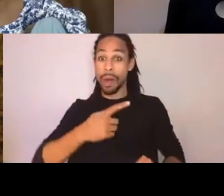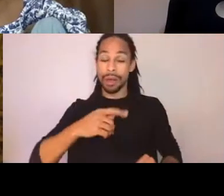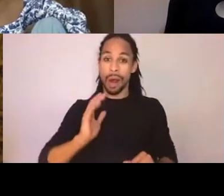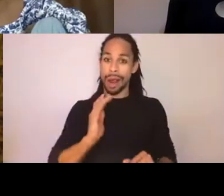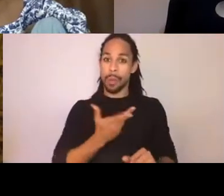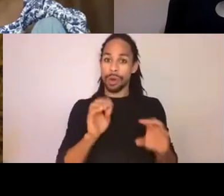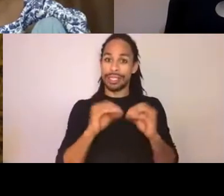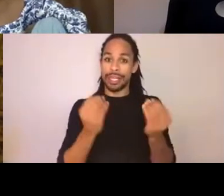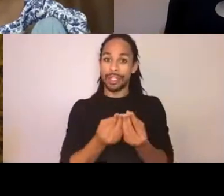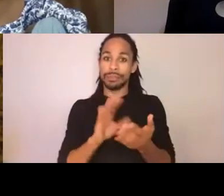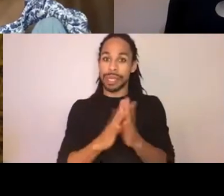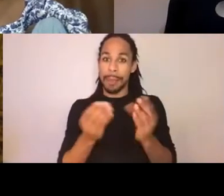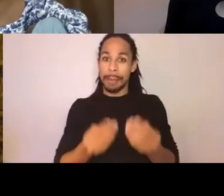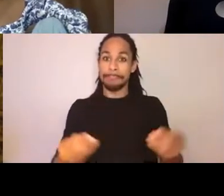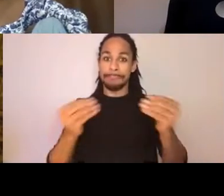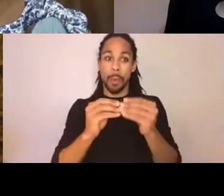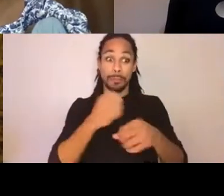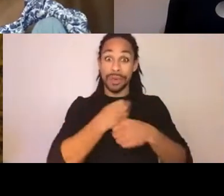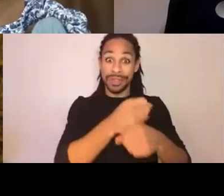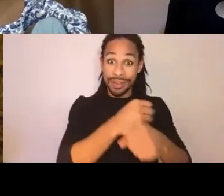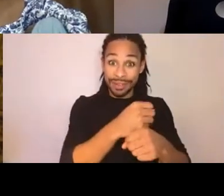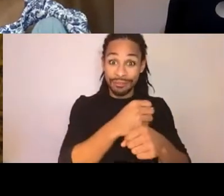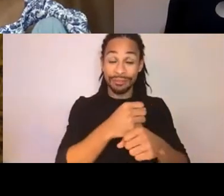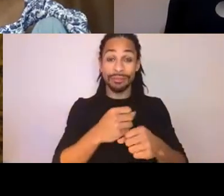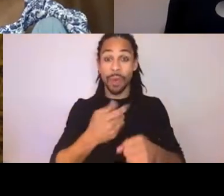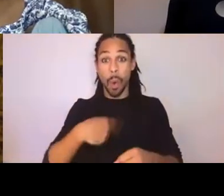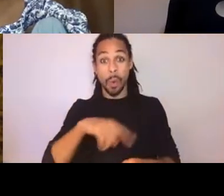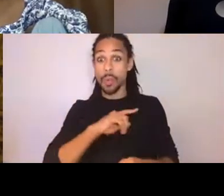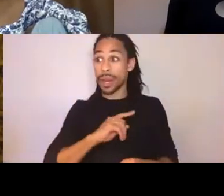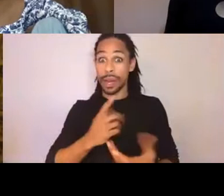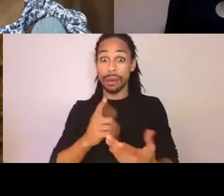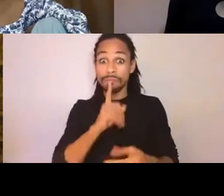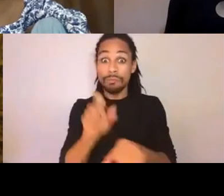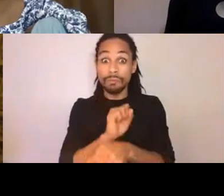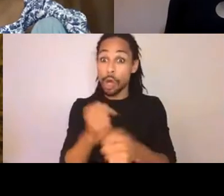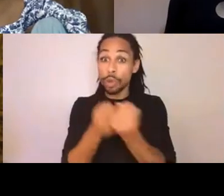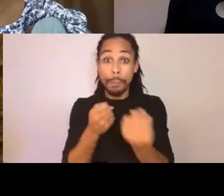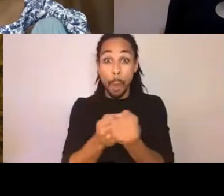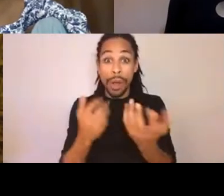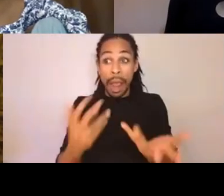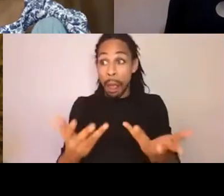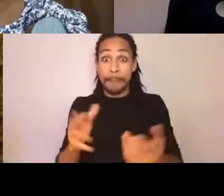productive? Are we supporting mothers? You know, all of these things are